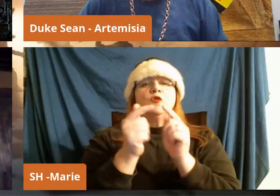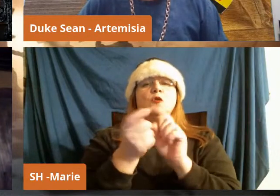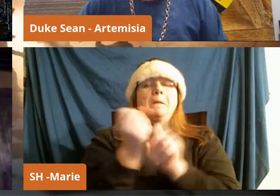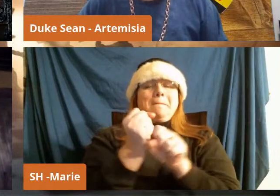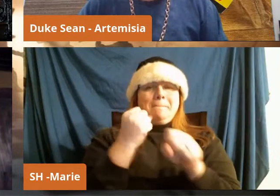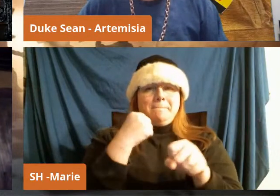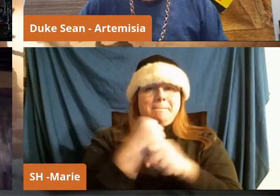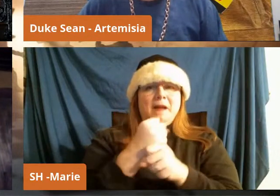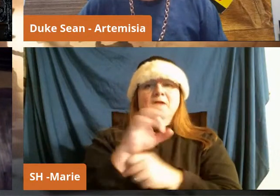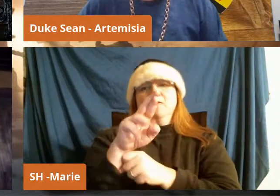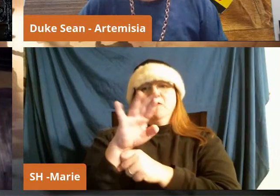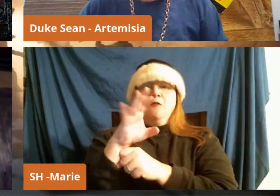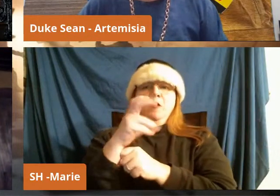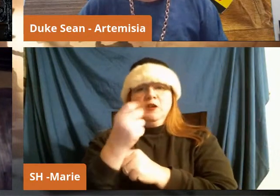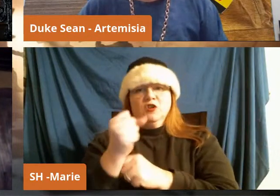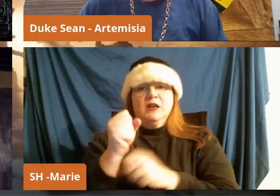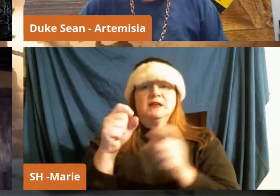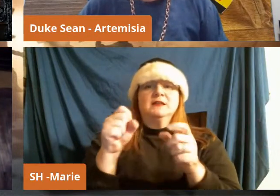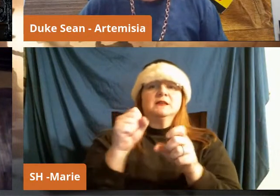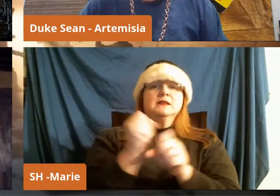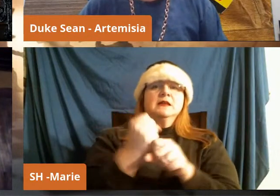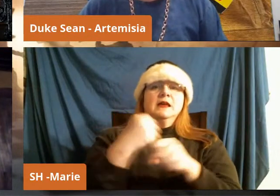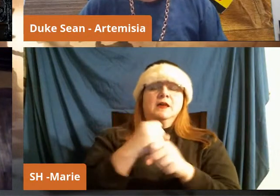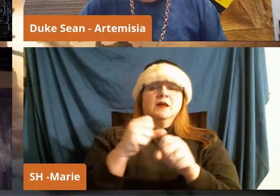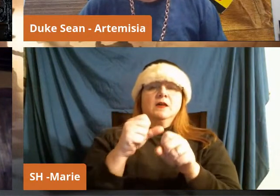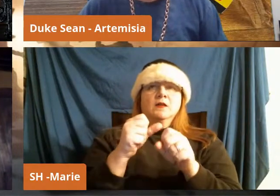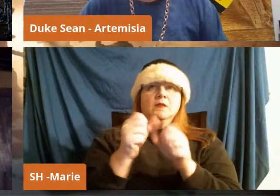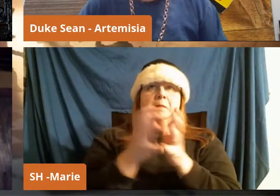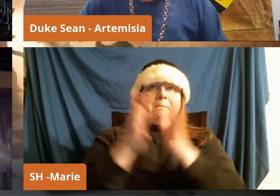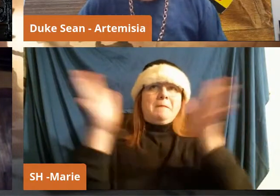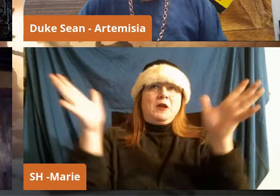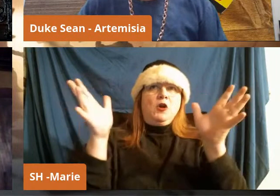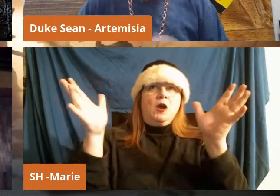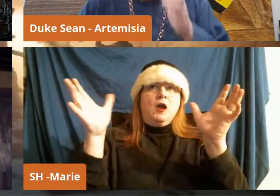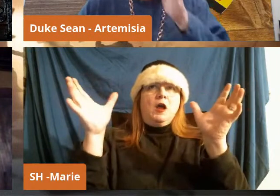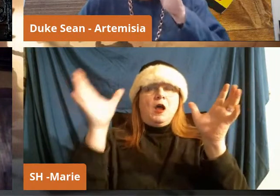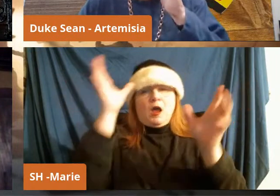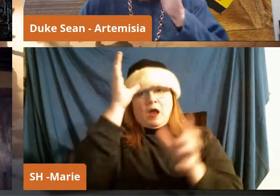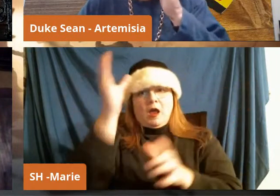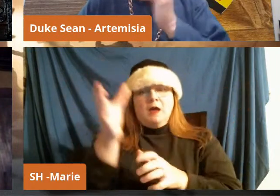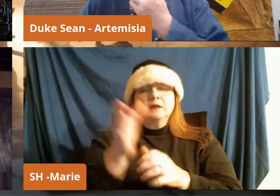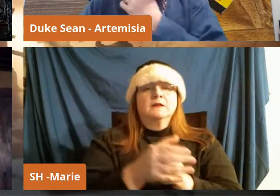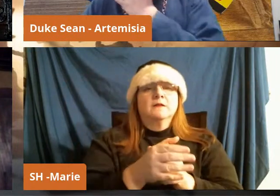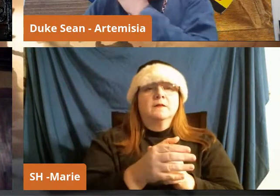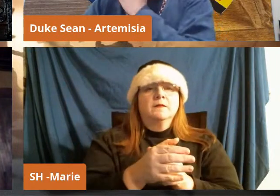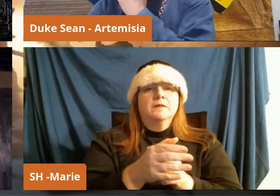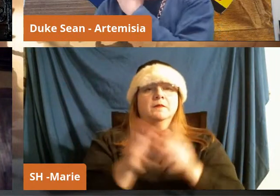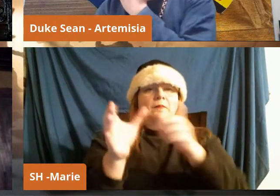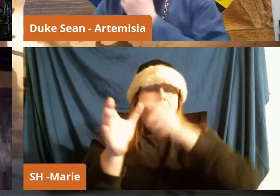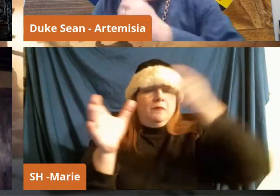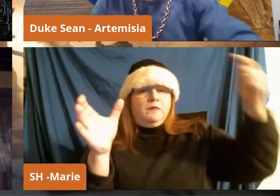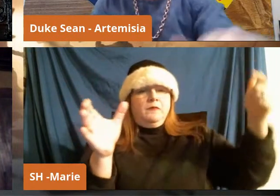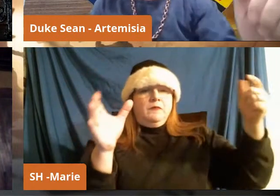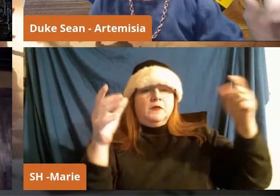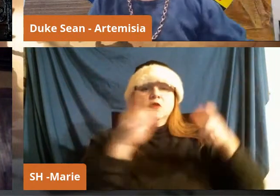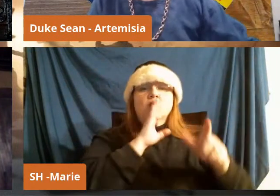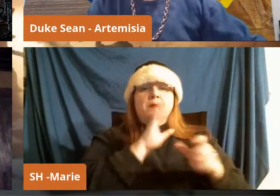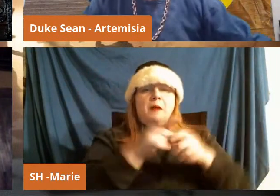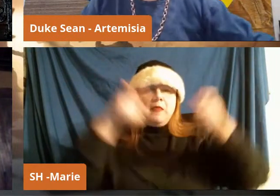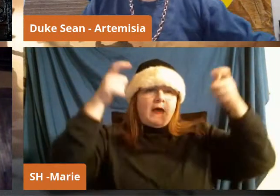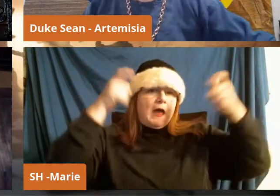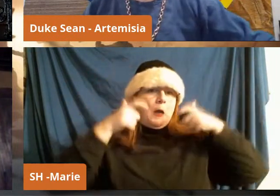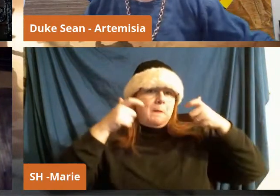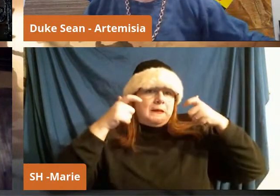create franchise as a greater concept. So I want to tag off of that point. So you talked about the helmet, right? The